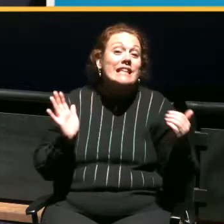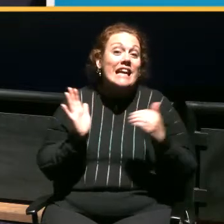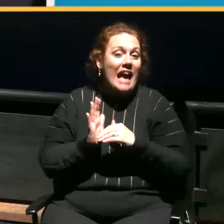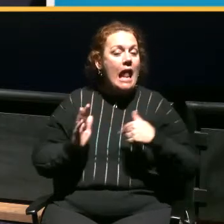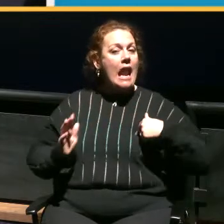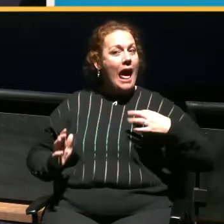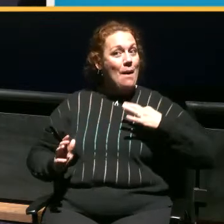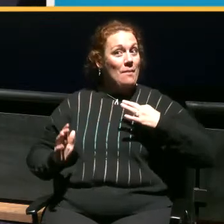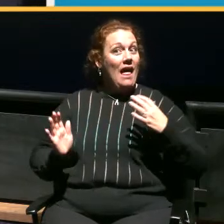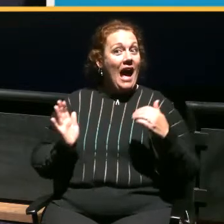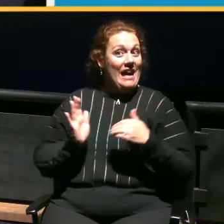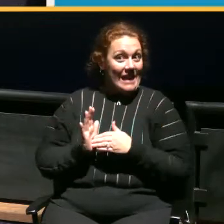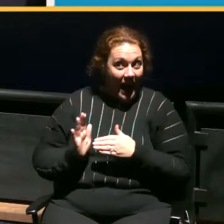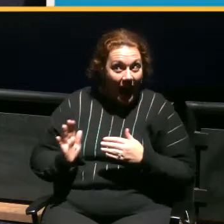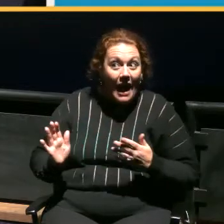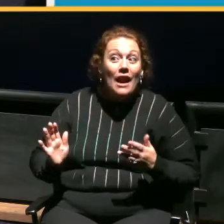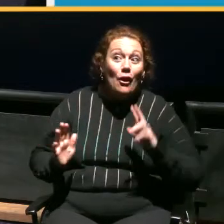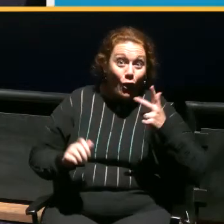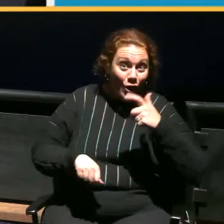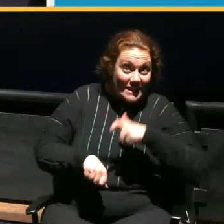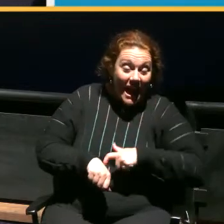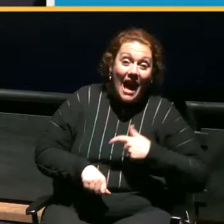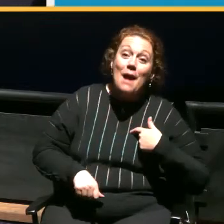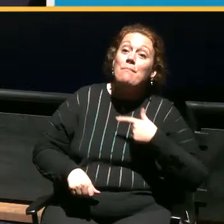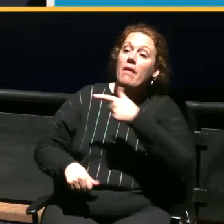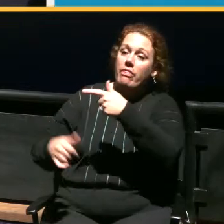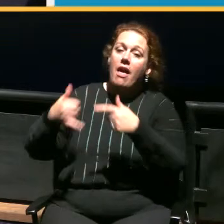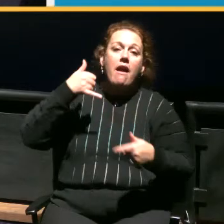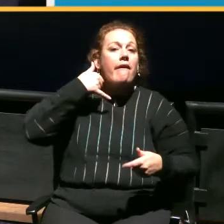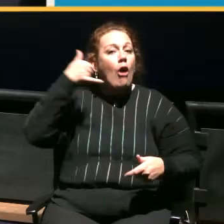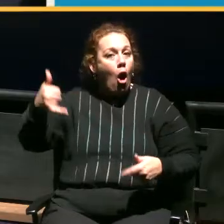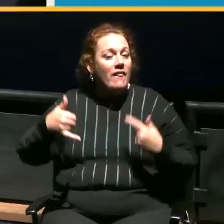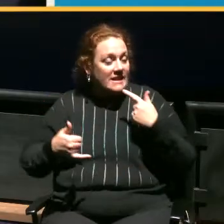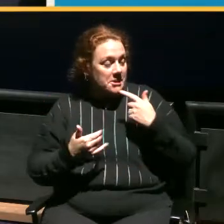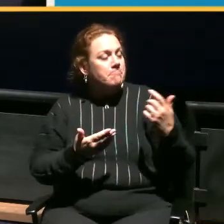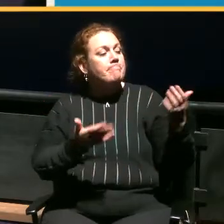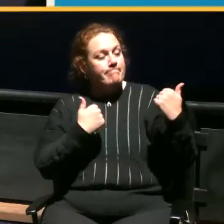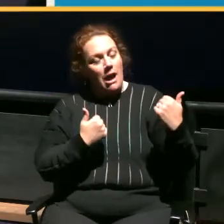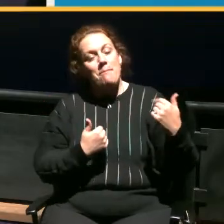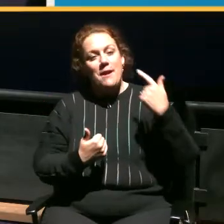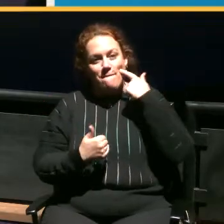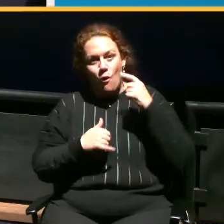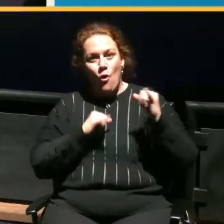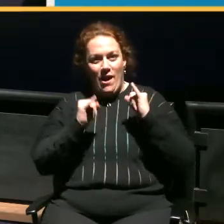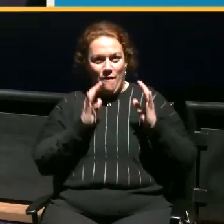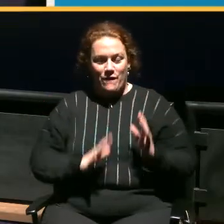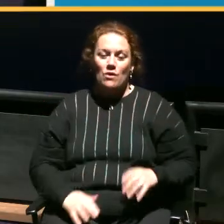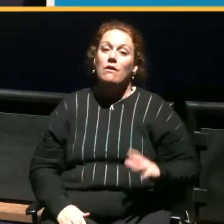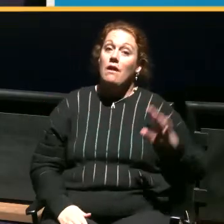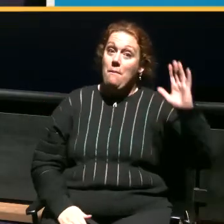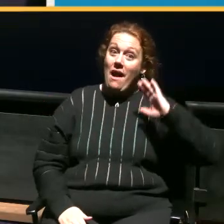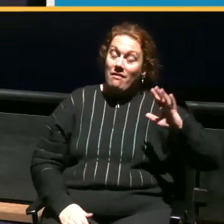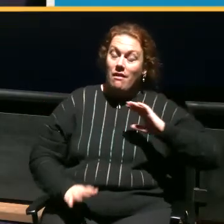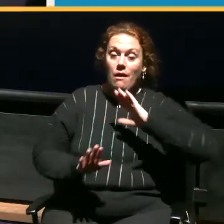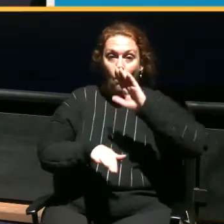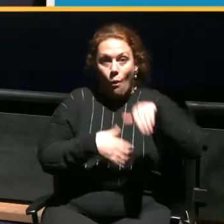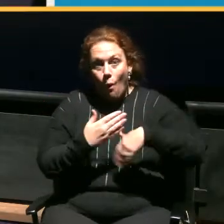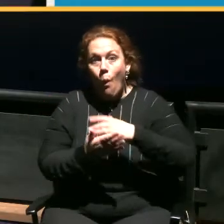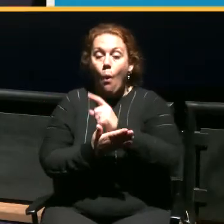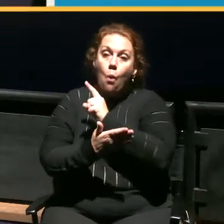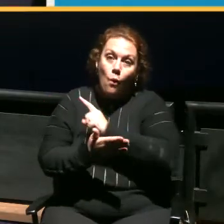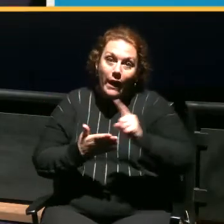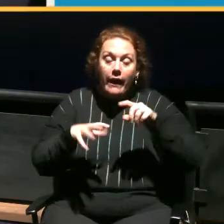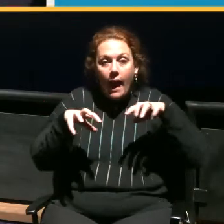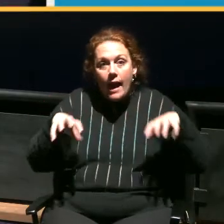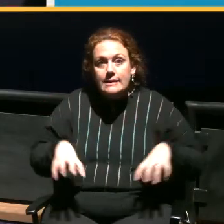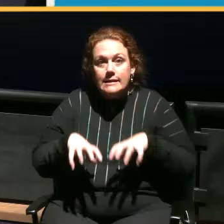don't get a letter, I get a phone call. They want me to come in for an interview. So the interview back then was a whole week of activities. There's a